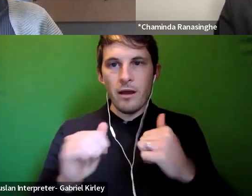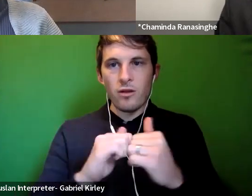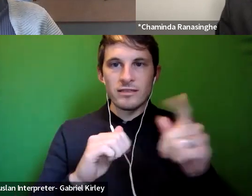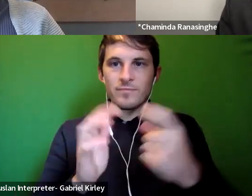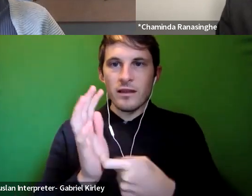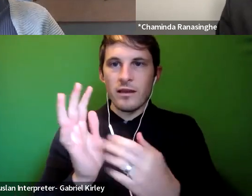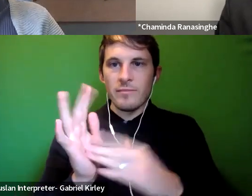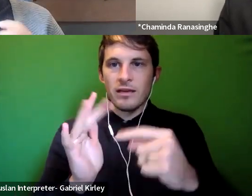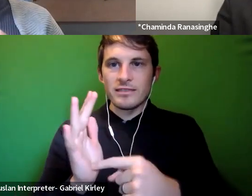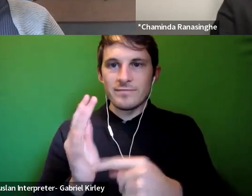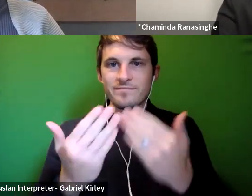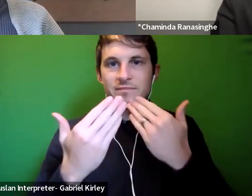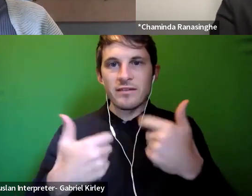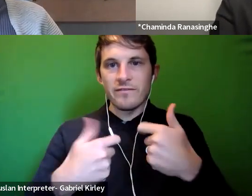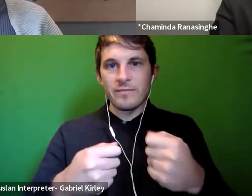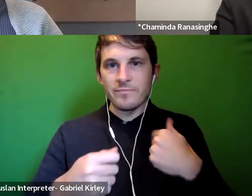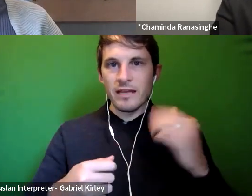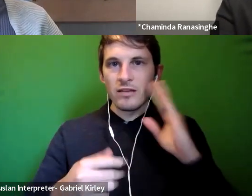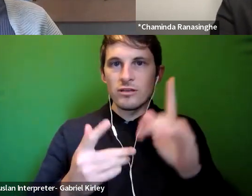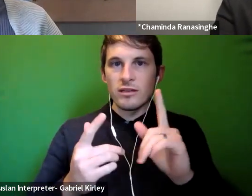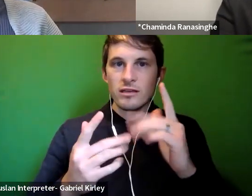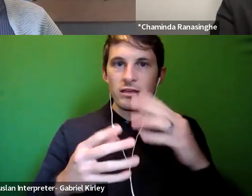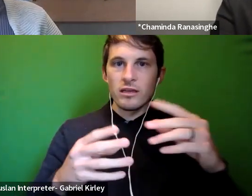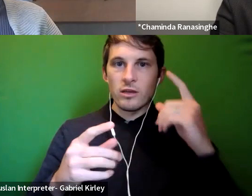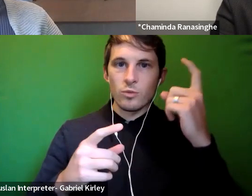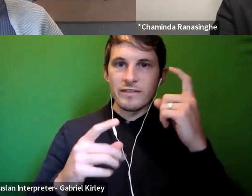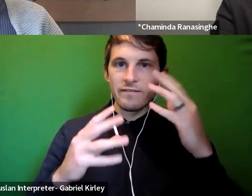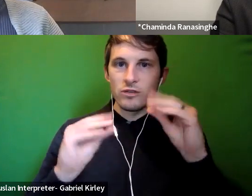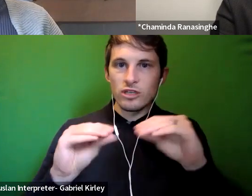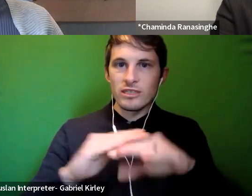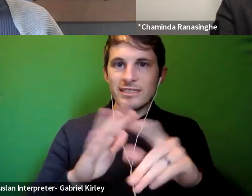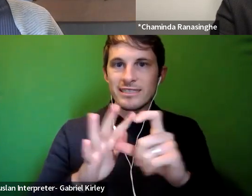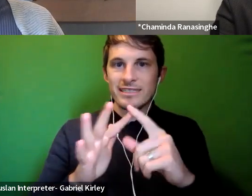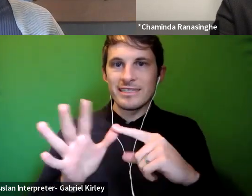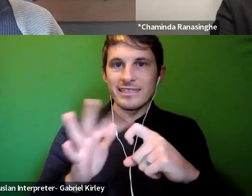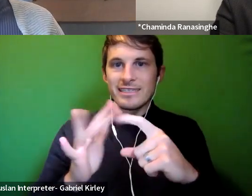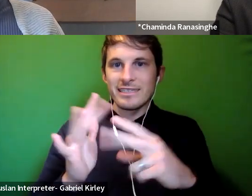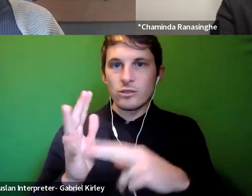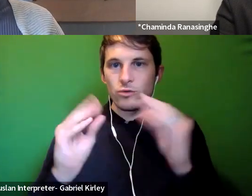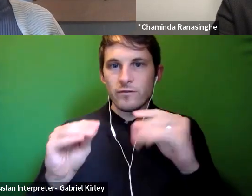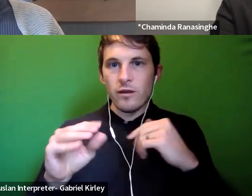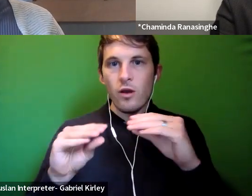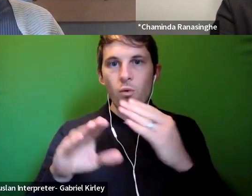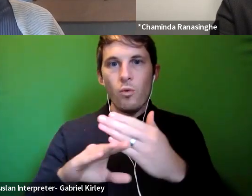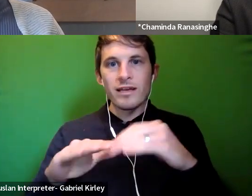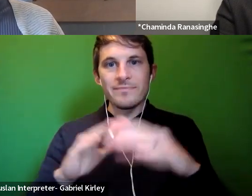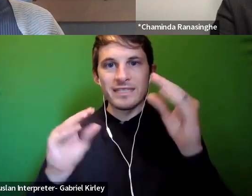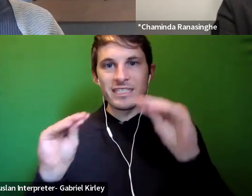inviting me along. I'm lecturer of inclusive education at Deakin University. I work in the teaching capabilities